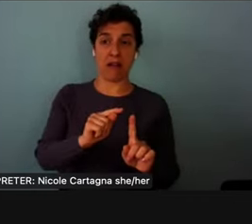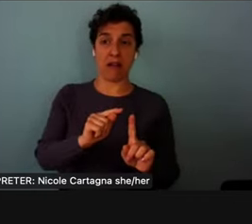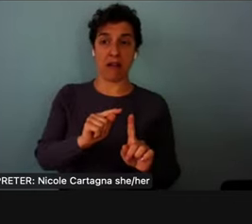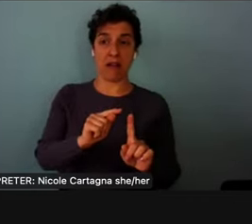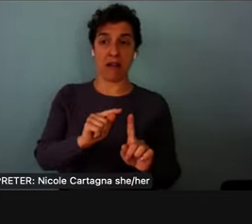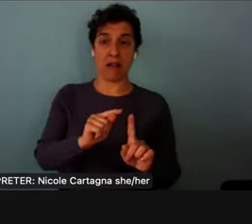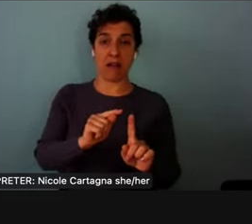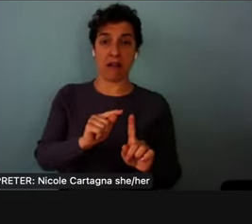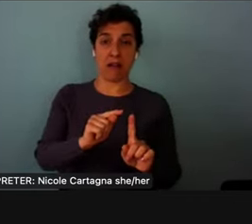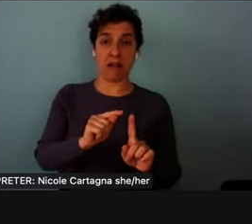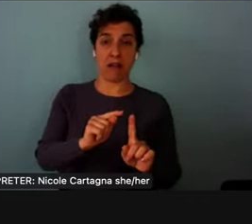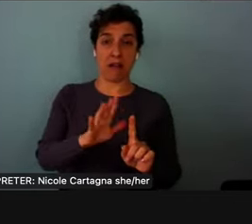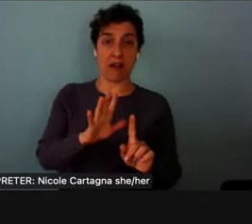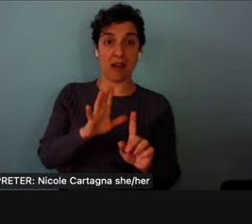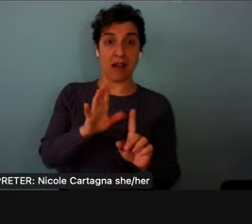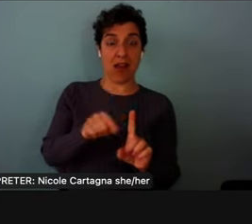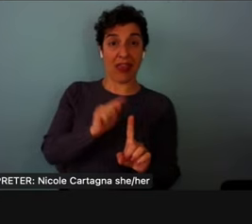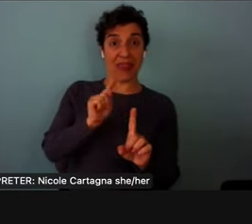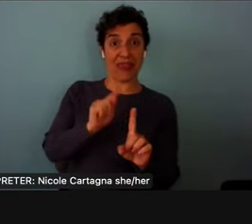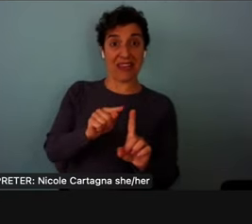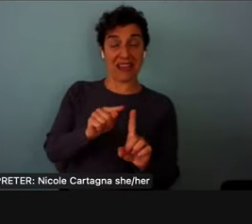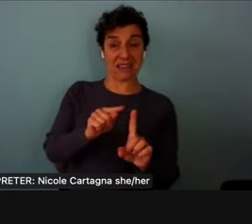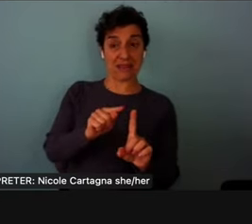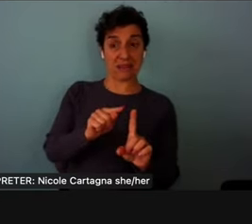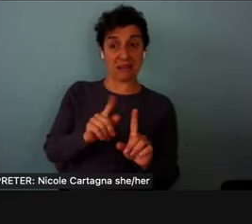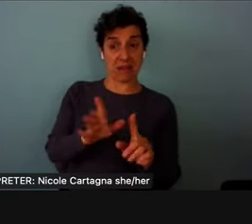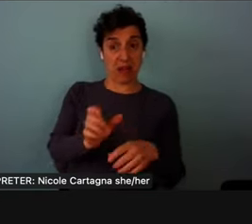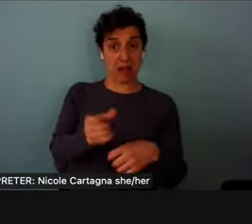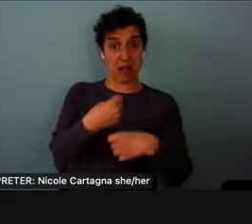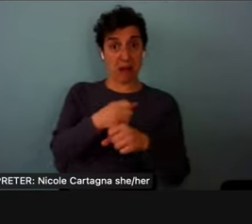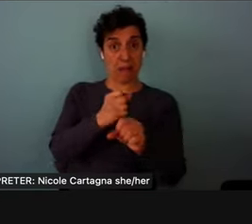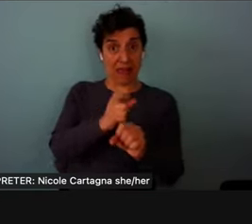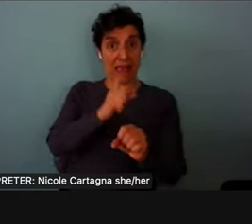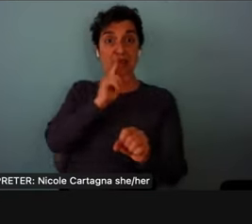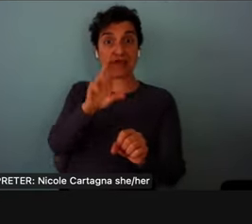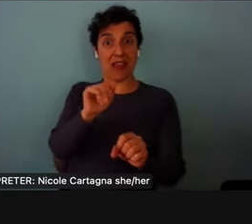does Peng's relaxed mean field model generate realistic functional connectivity dynamics?